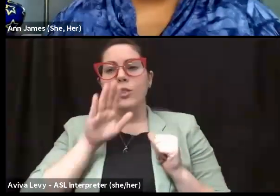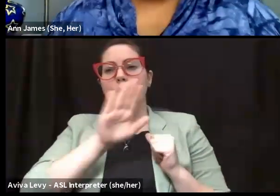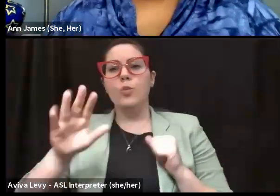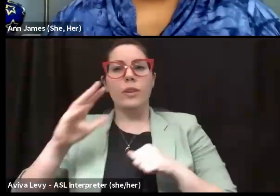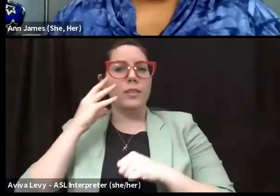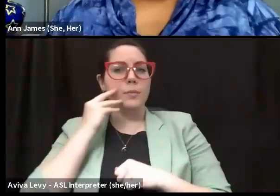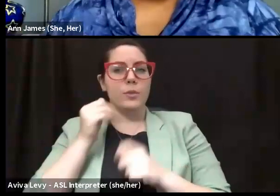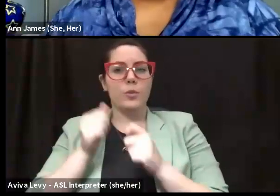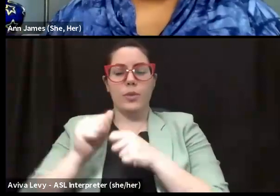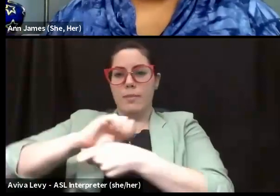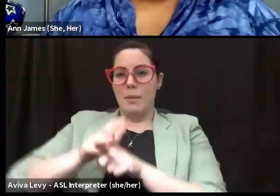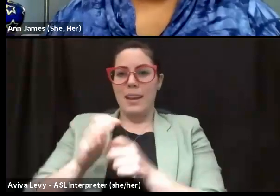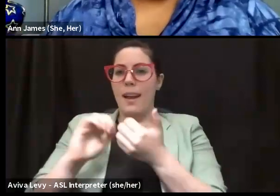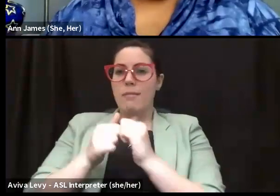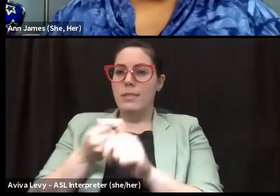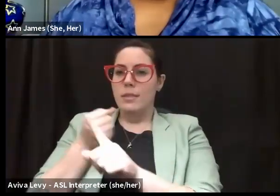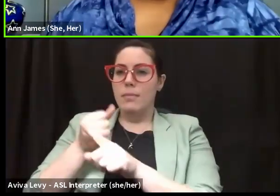practice.